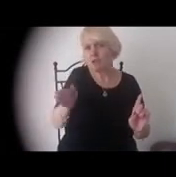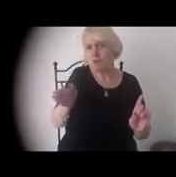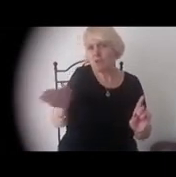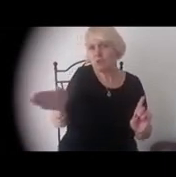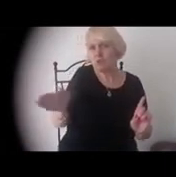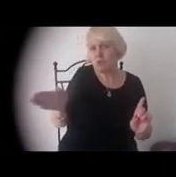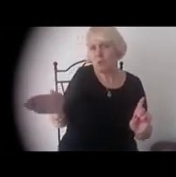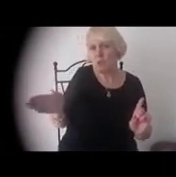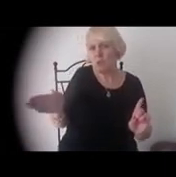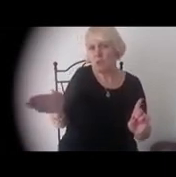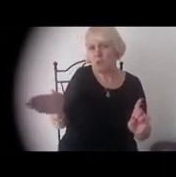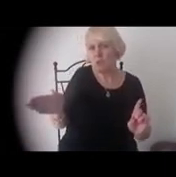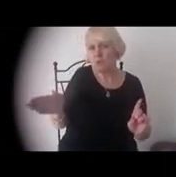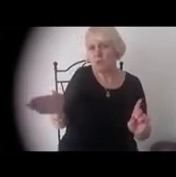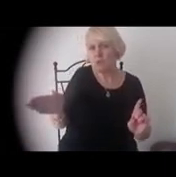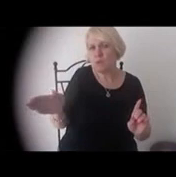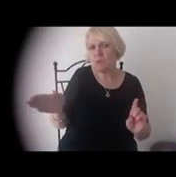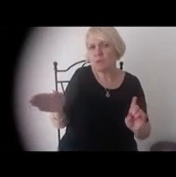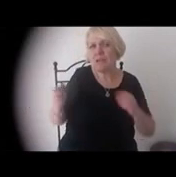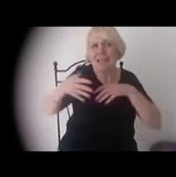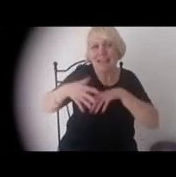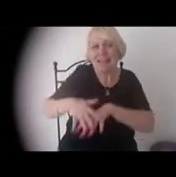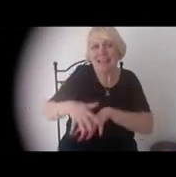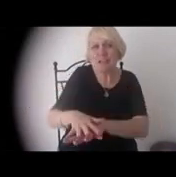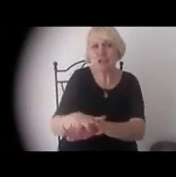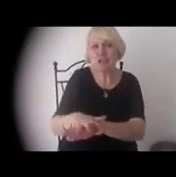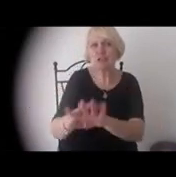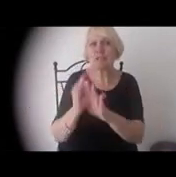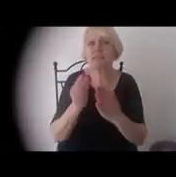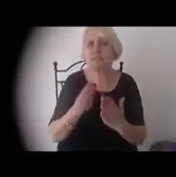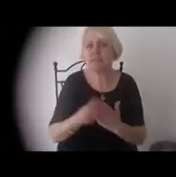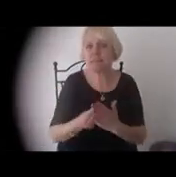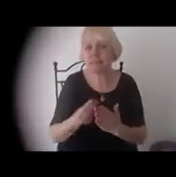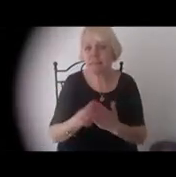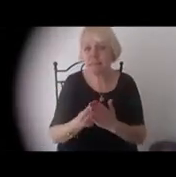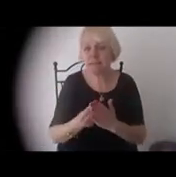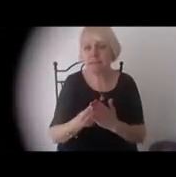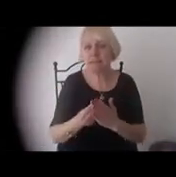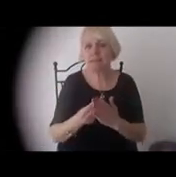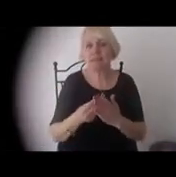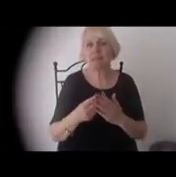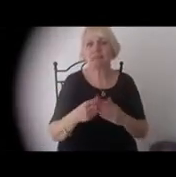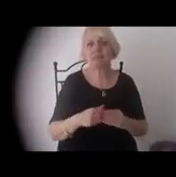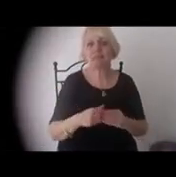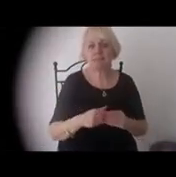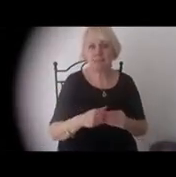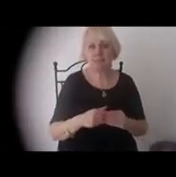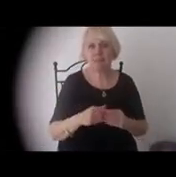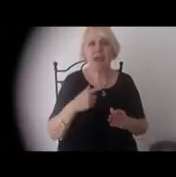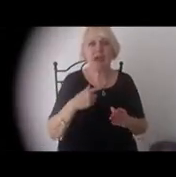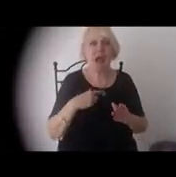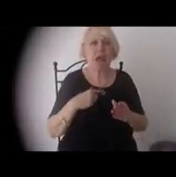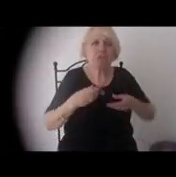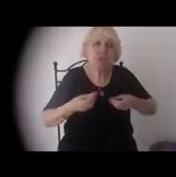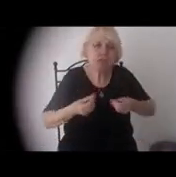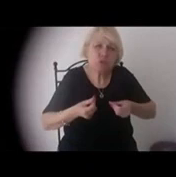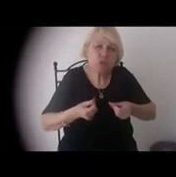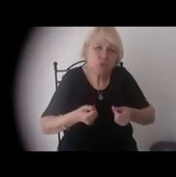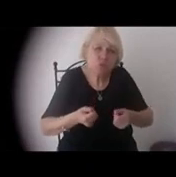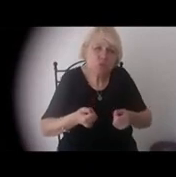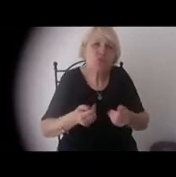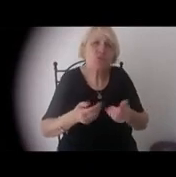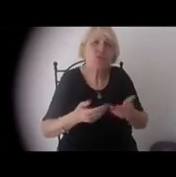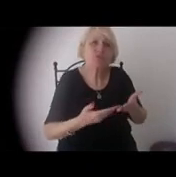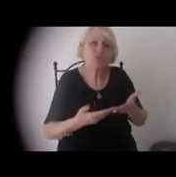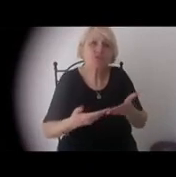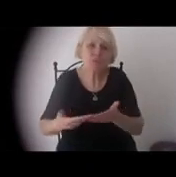more integrated and harmonising of services across the patch. Now, what we might find